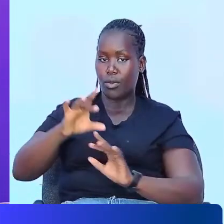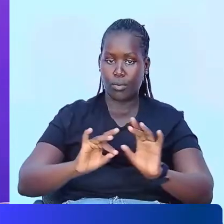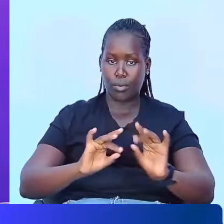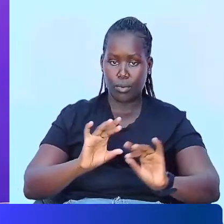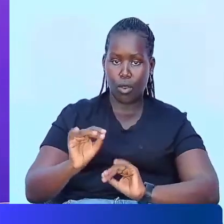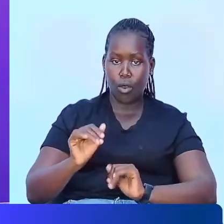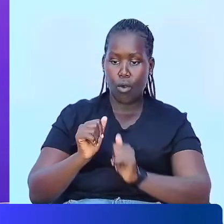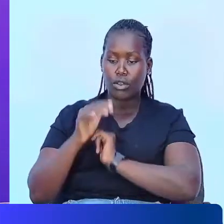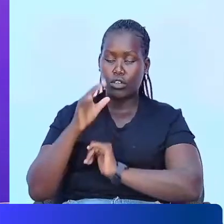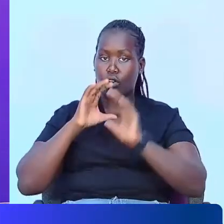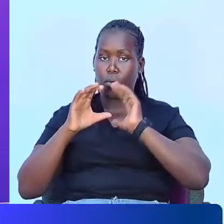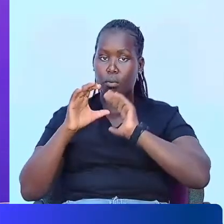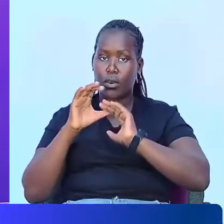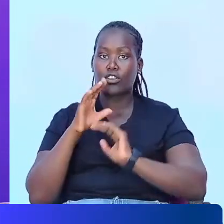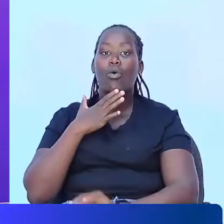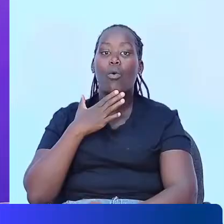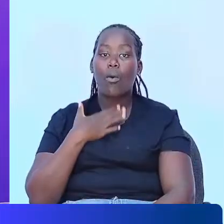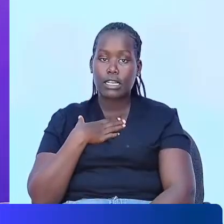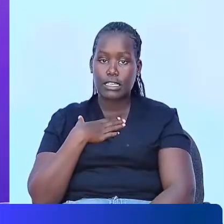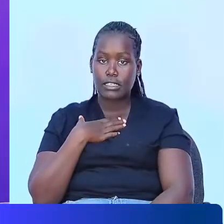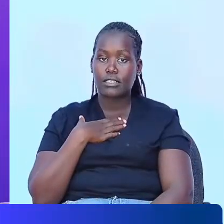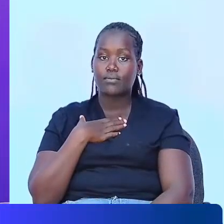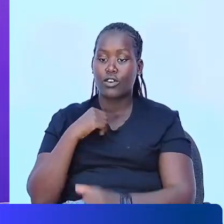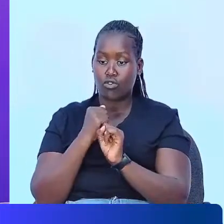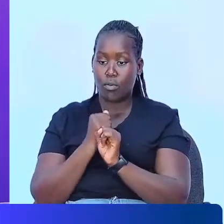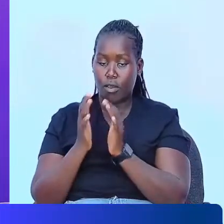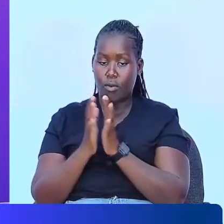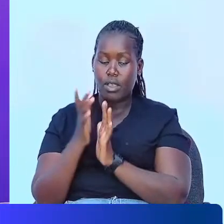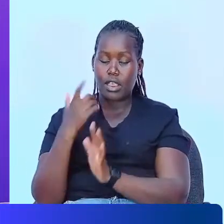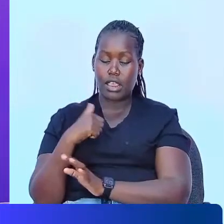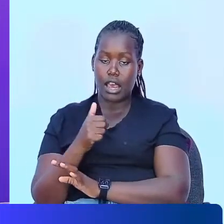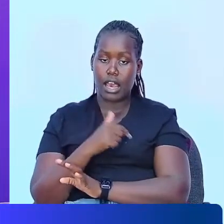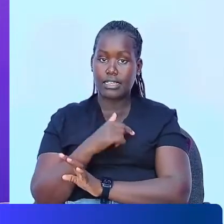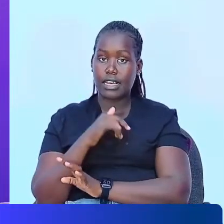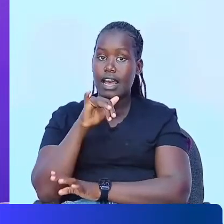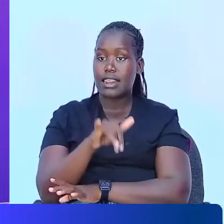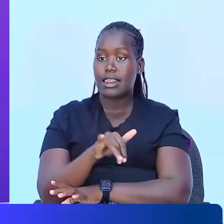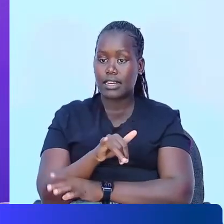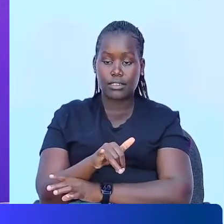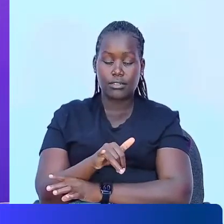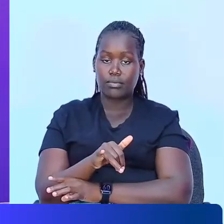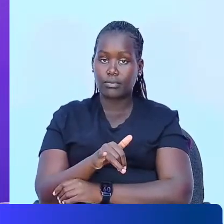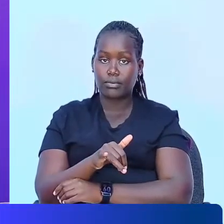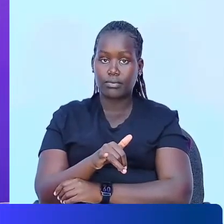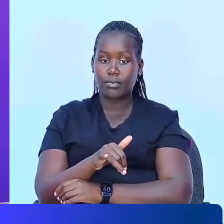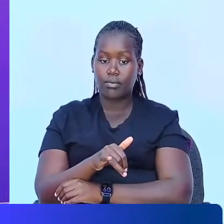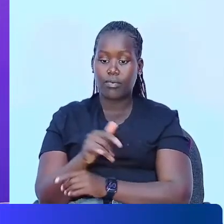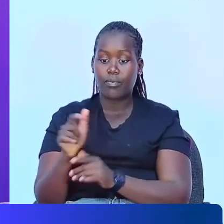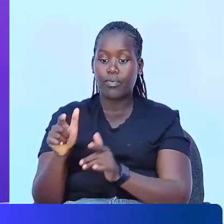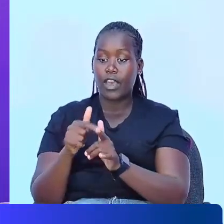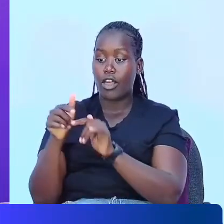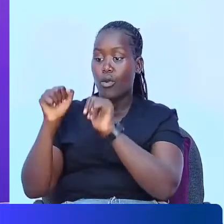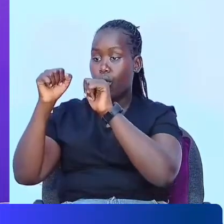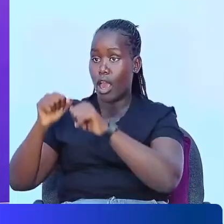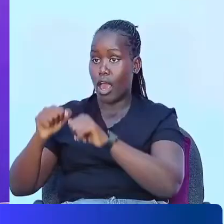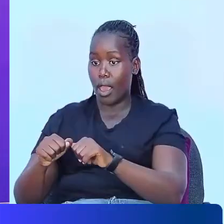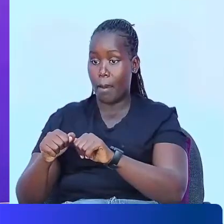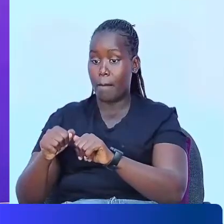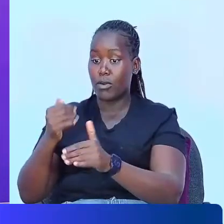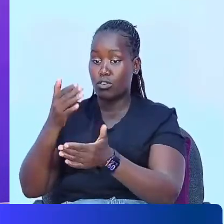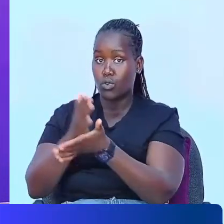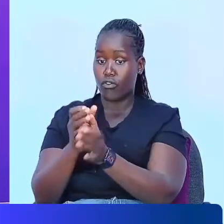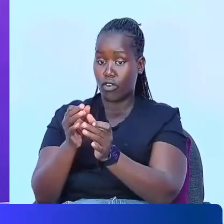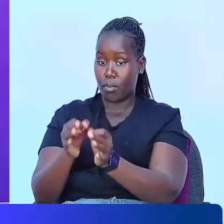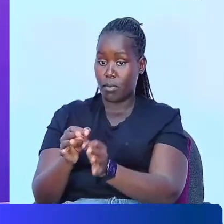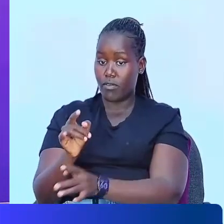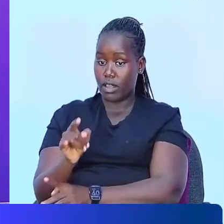communication you want to make with us. Yeah. That you don't, then you are able to check, is this person a